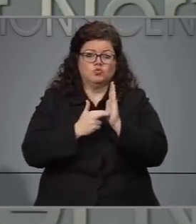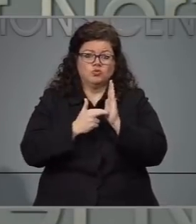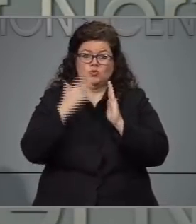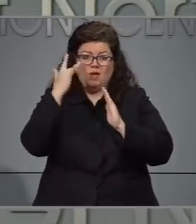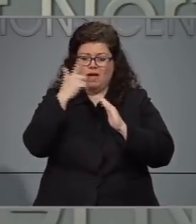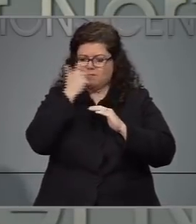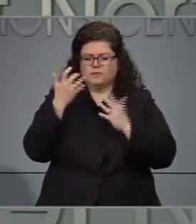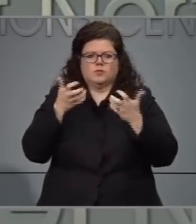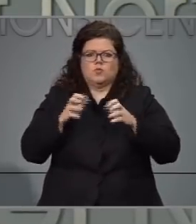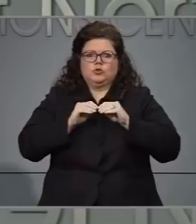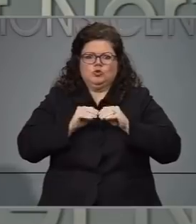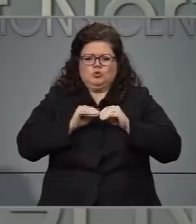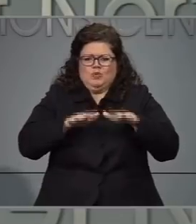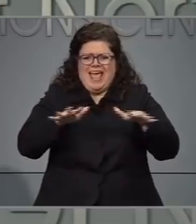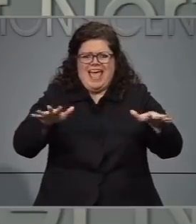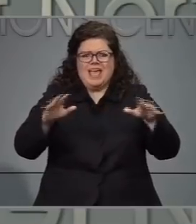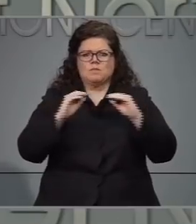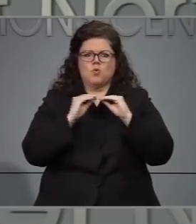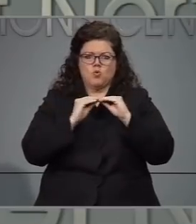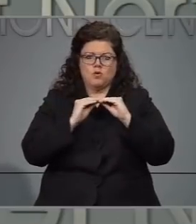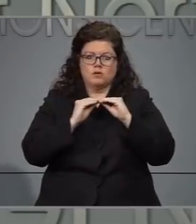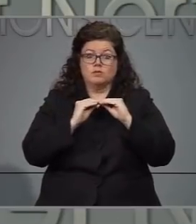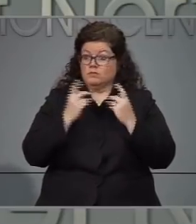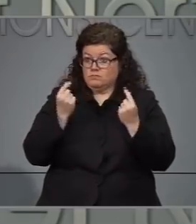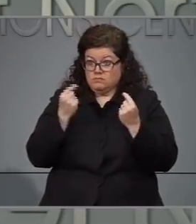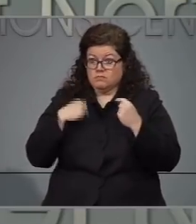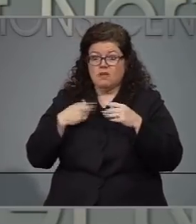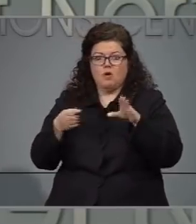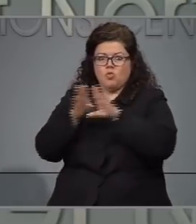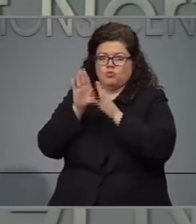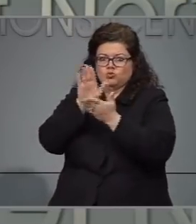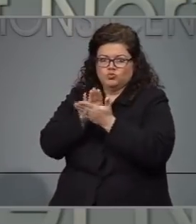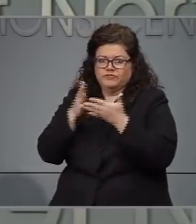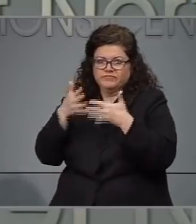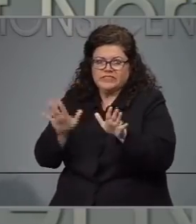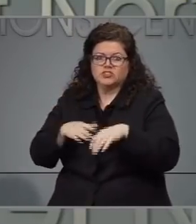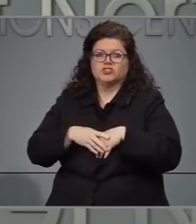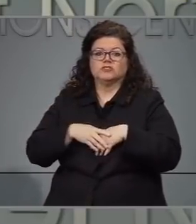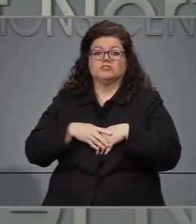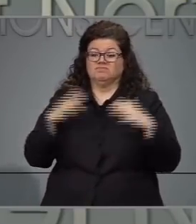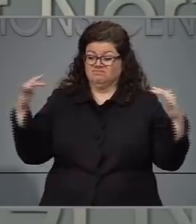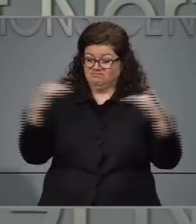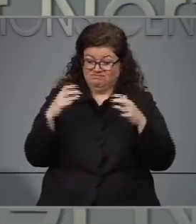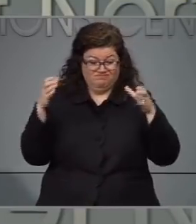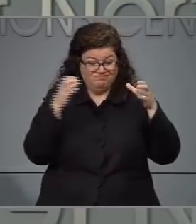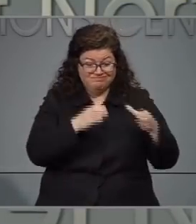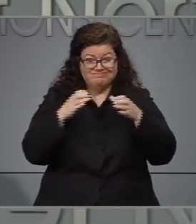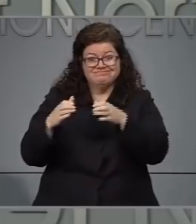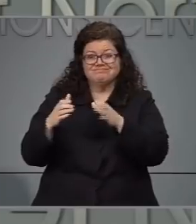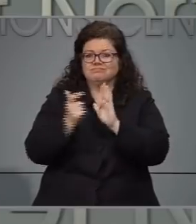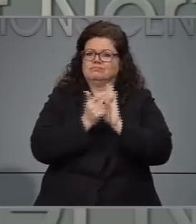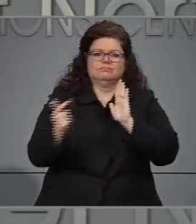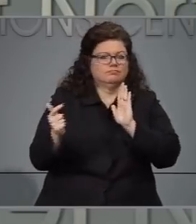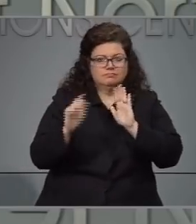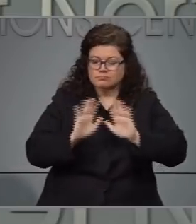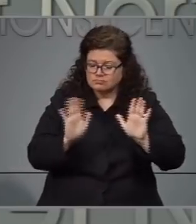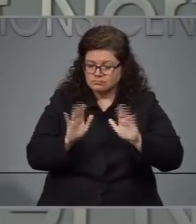virus. We've closed schools, banned social gatherings, closed